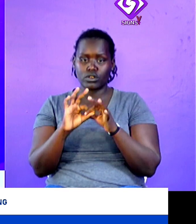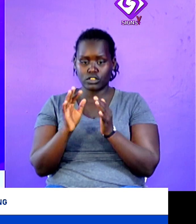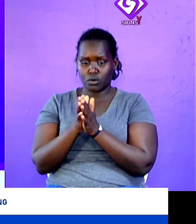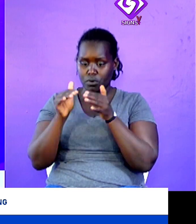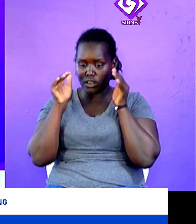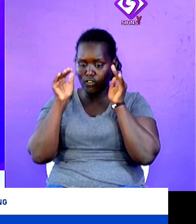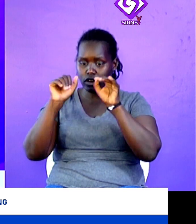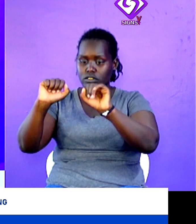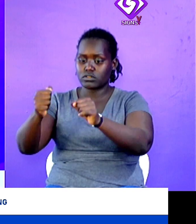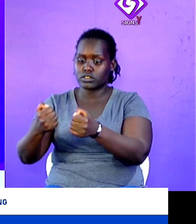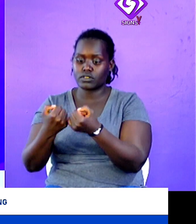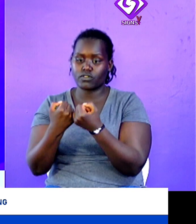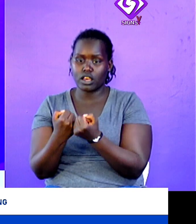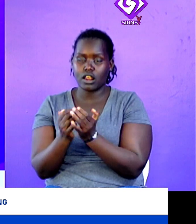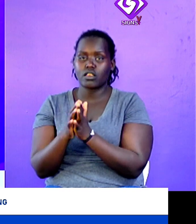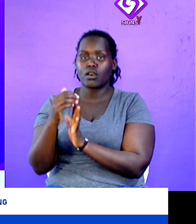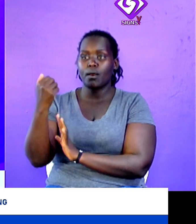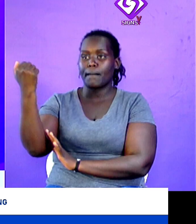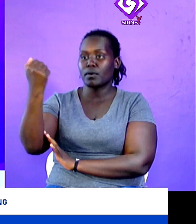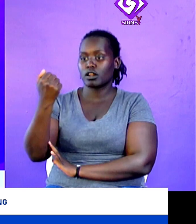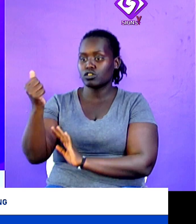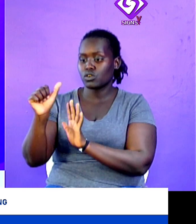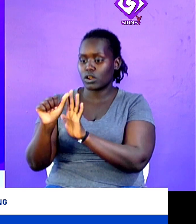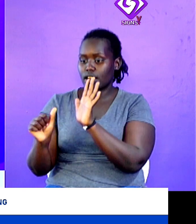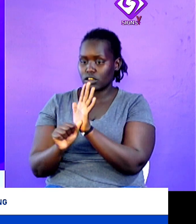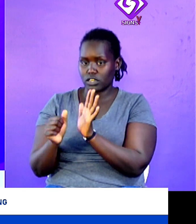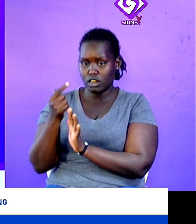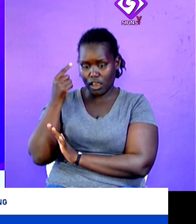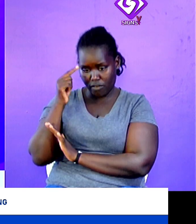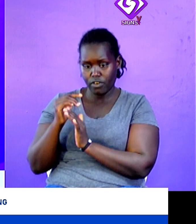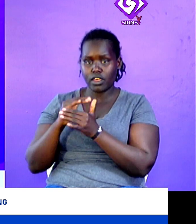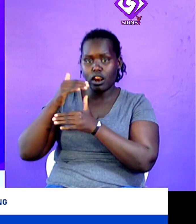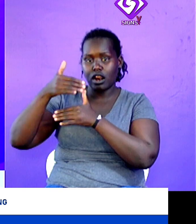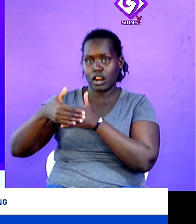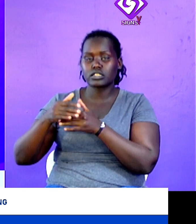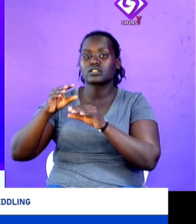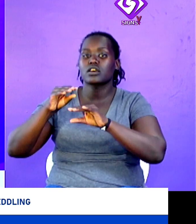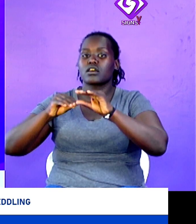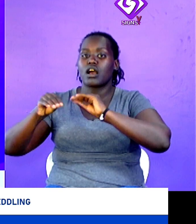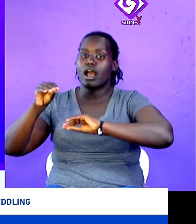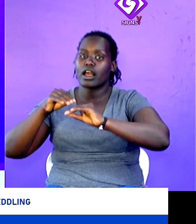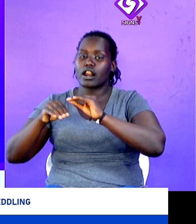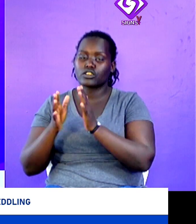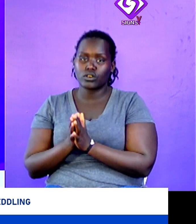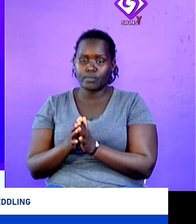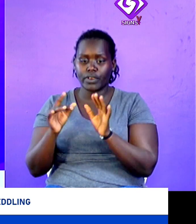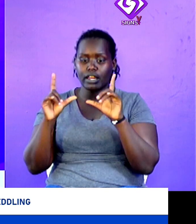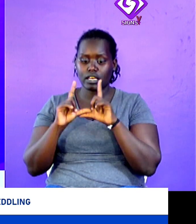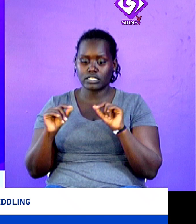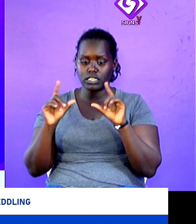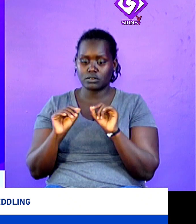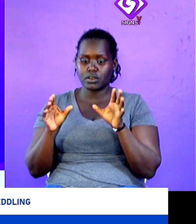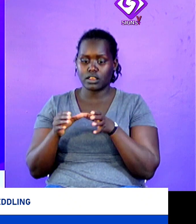on safeguarding its political agenda ahead of the next general elections. In a statement, the